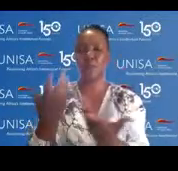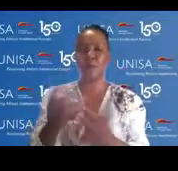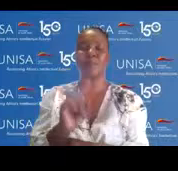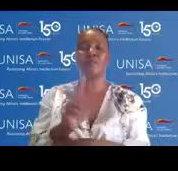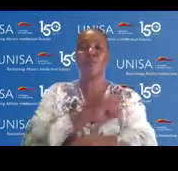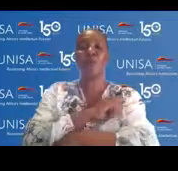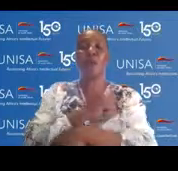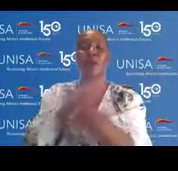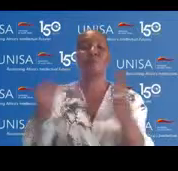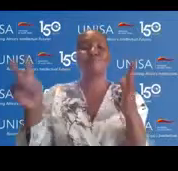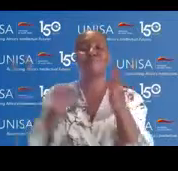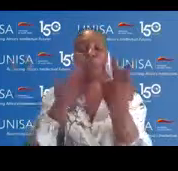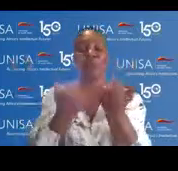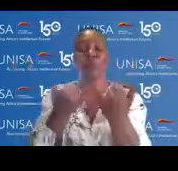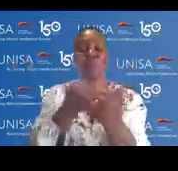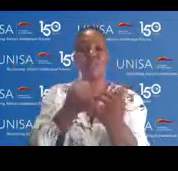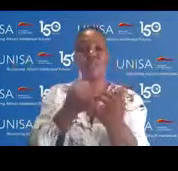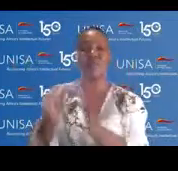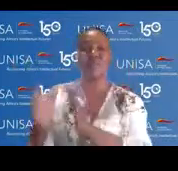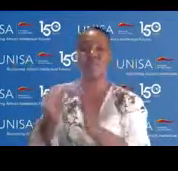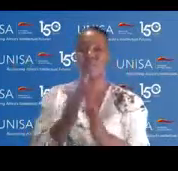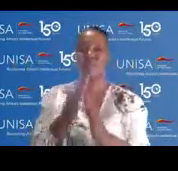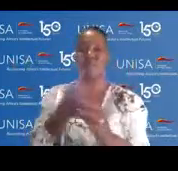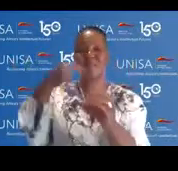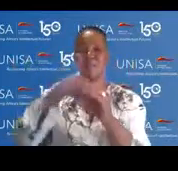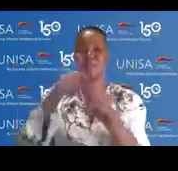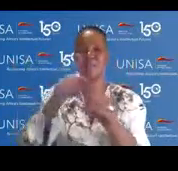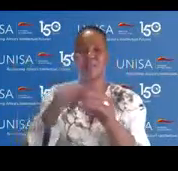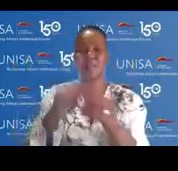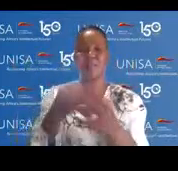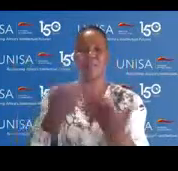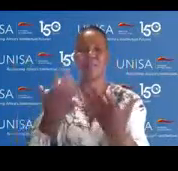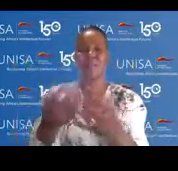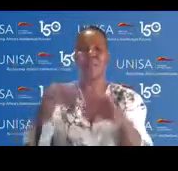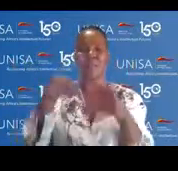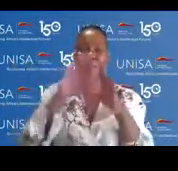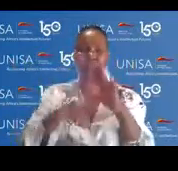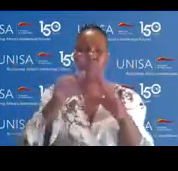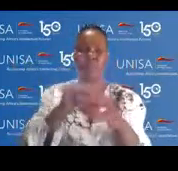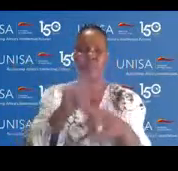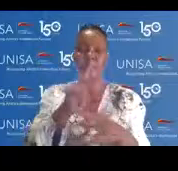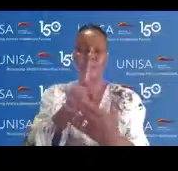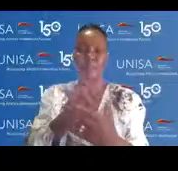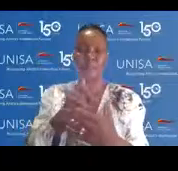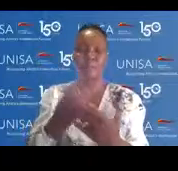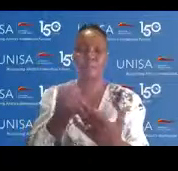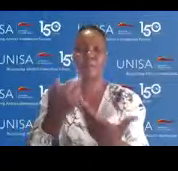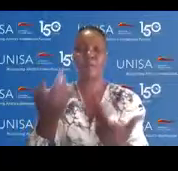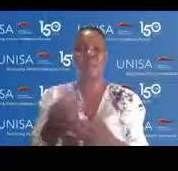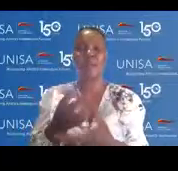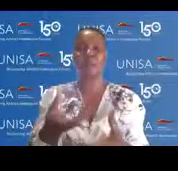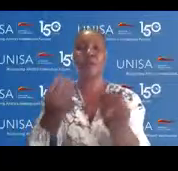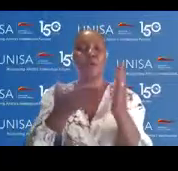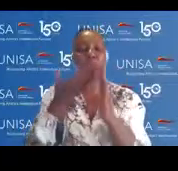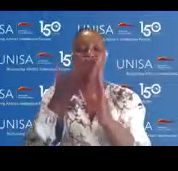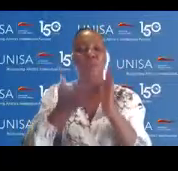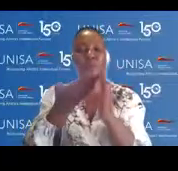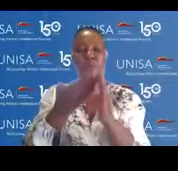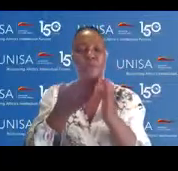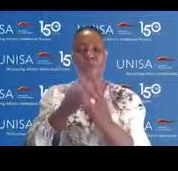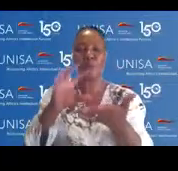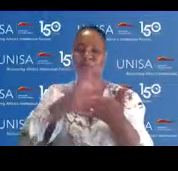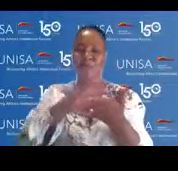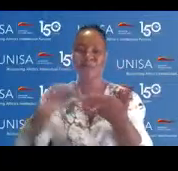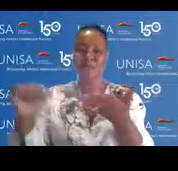will behave like internal storage as well. So if I double click it, you'll come up with all this. Just be careful here that you don't delete things and things like